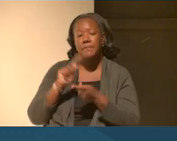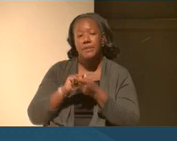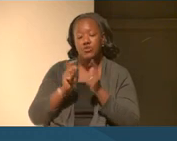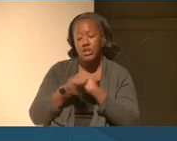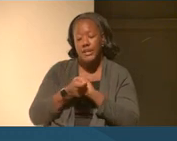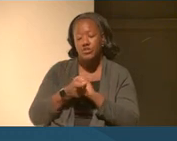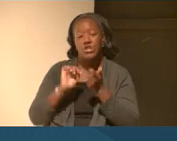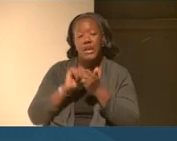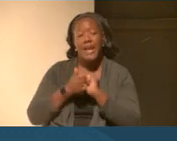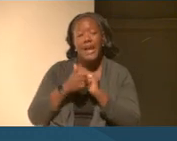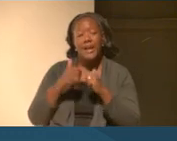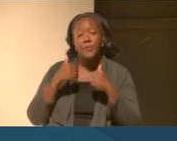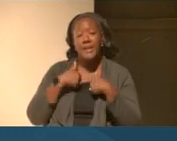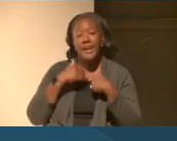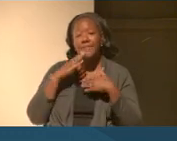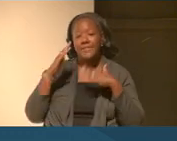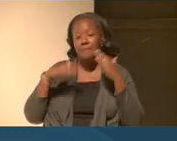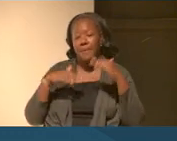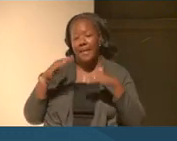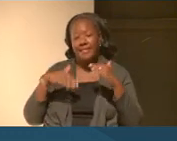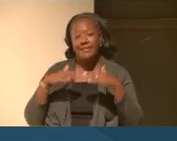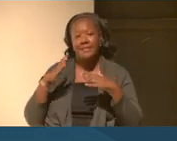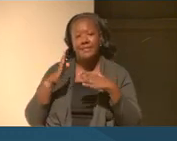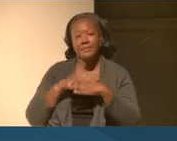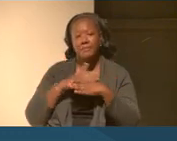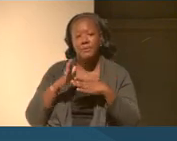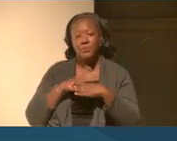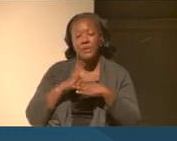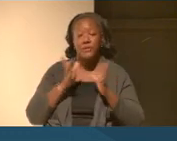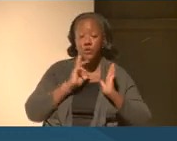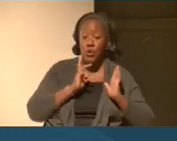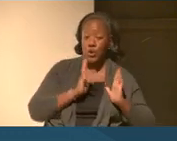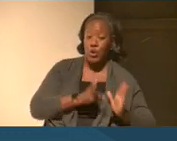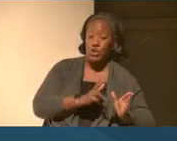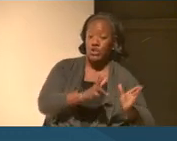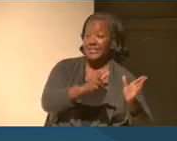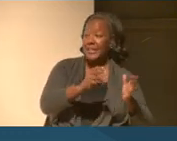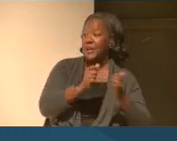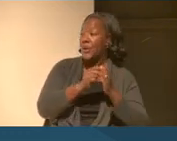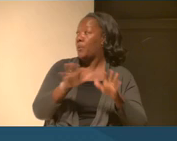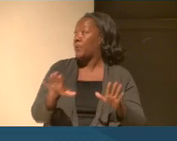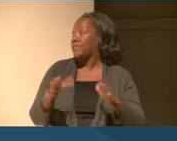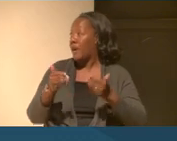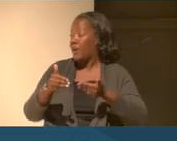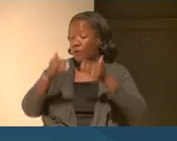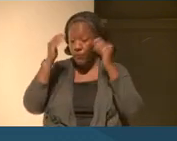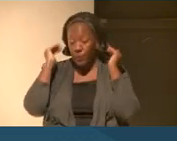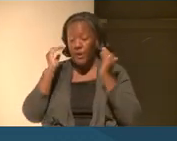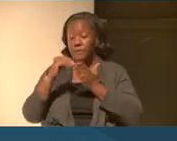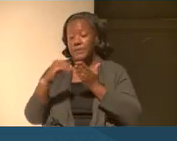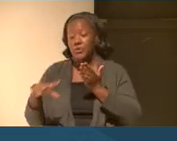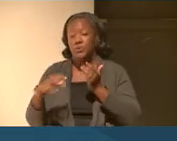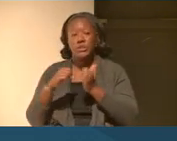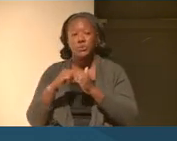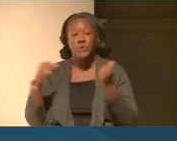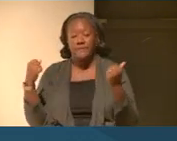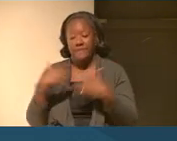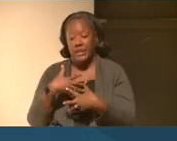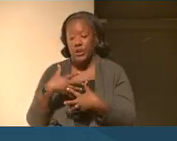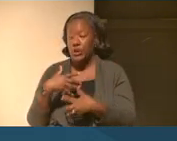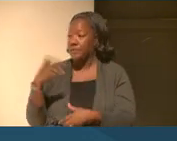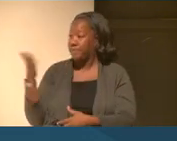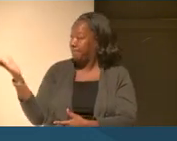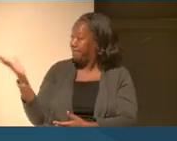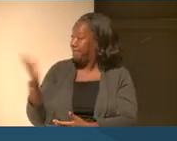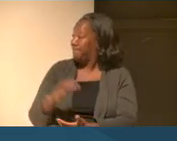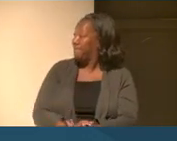the balance between presenting the urgency of climate change without overwhelming students with fear? And I think this is a question you're well suited